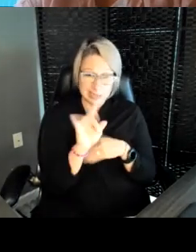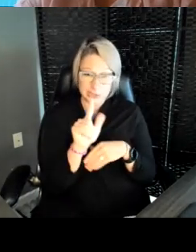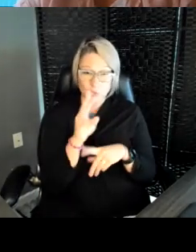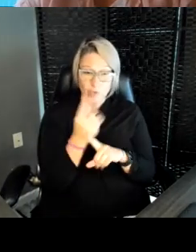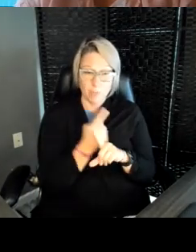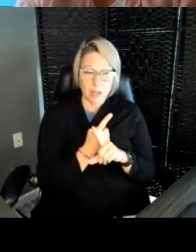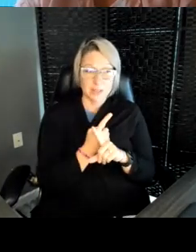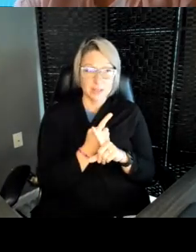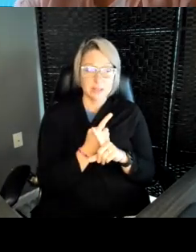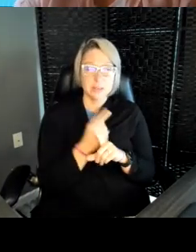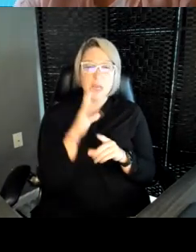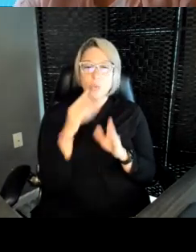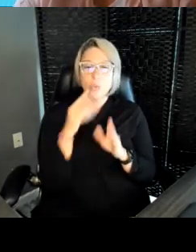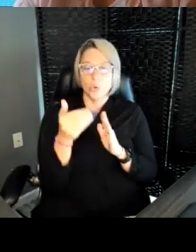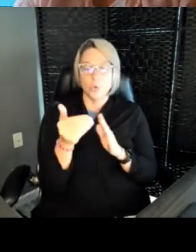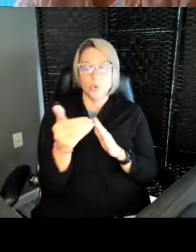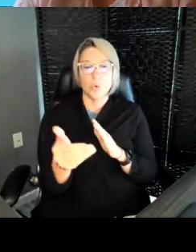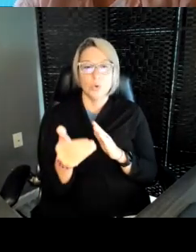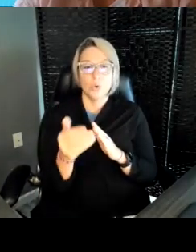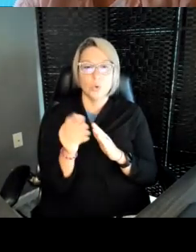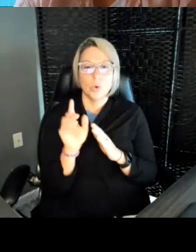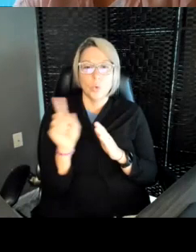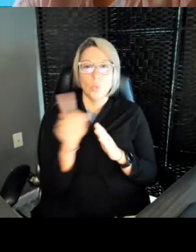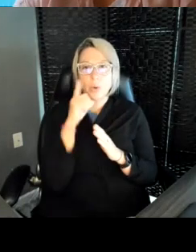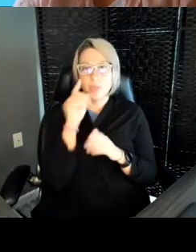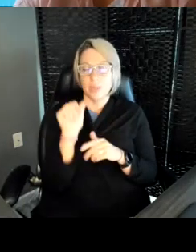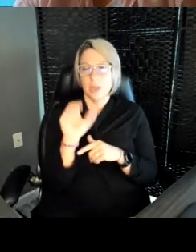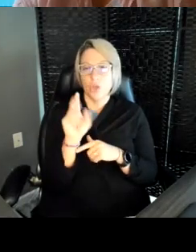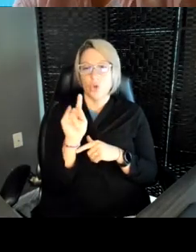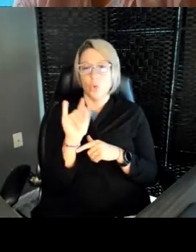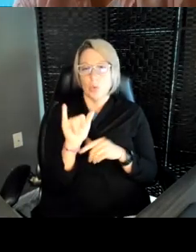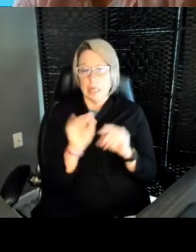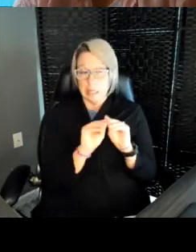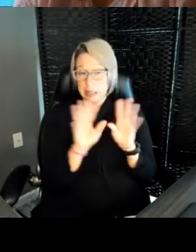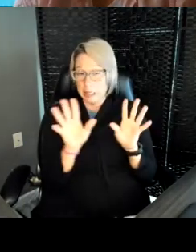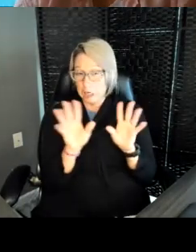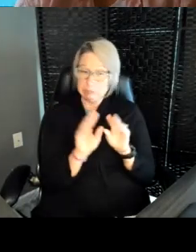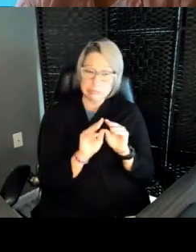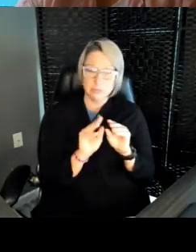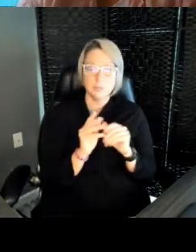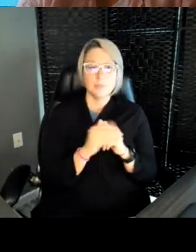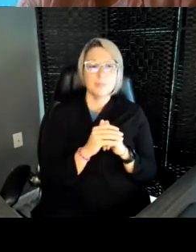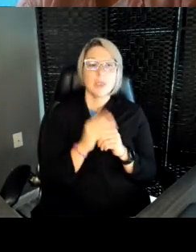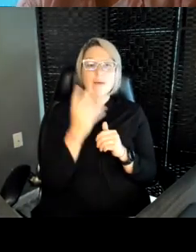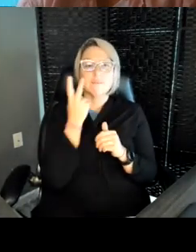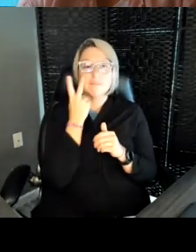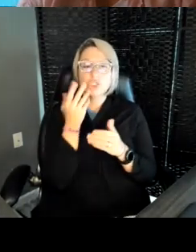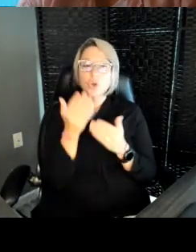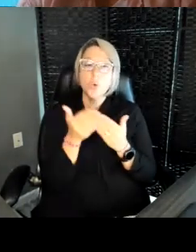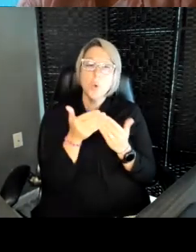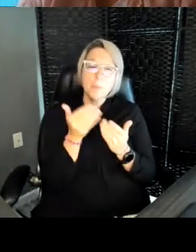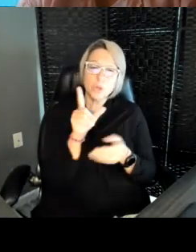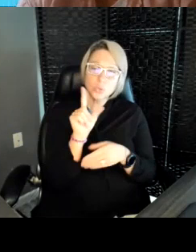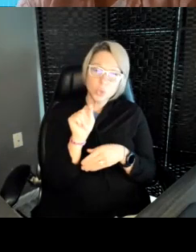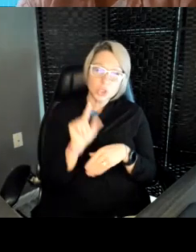you in a couple slides just where we think acuity goes. So vision is near 20/20 between 36 and